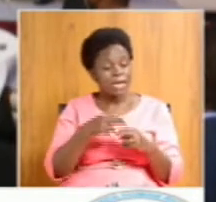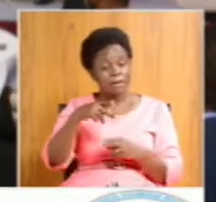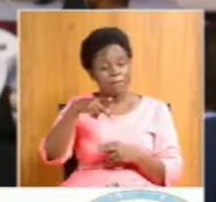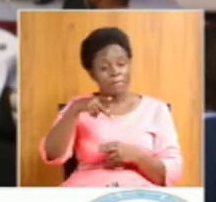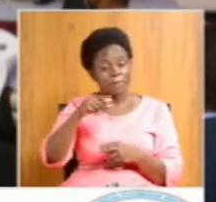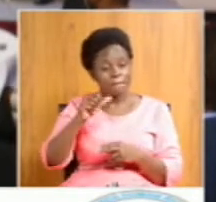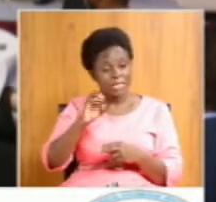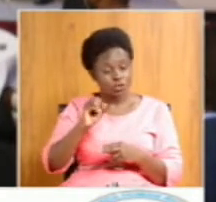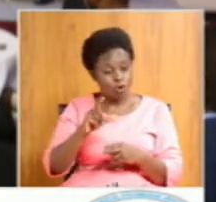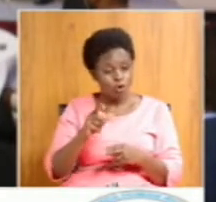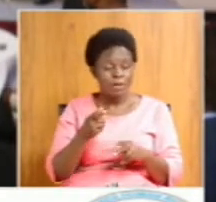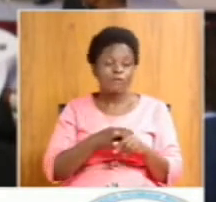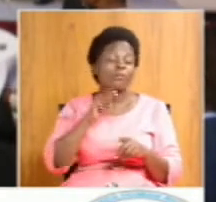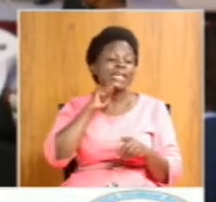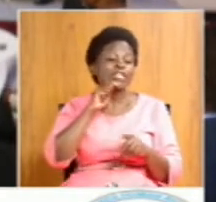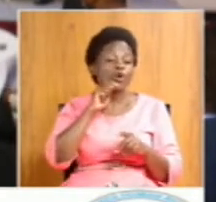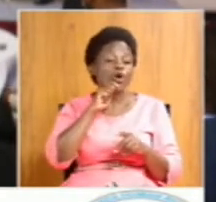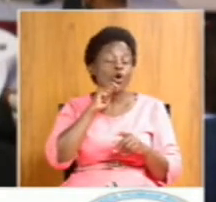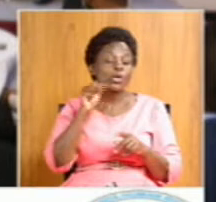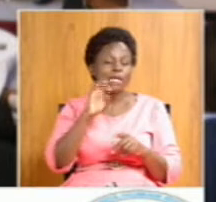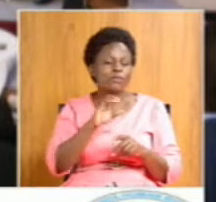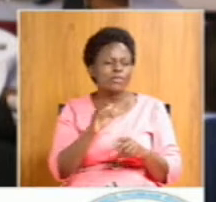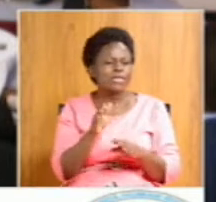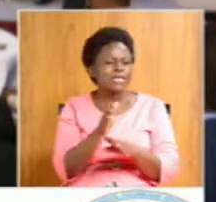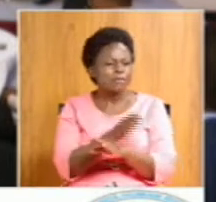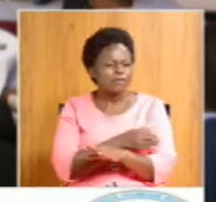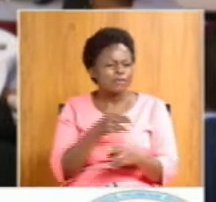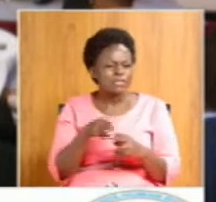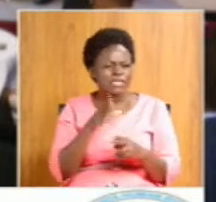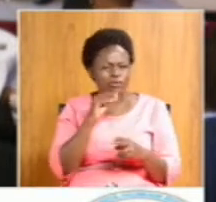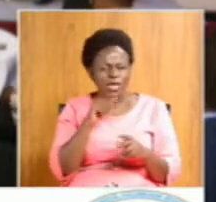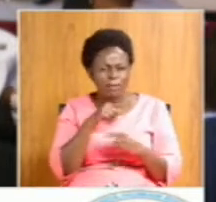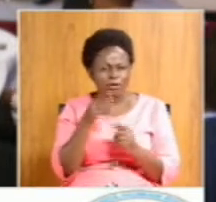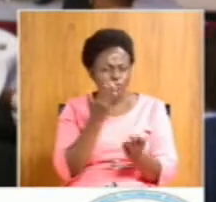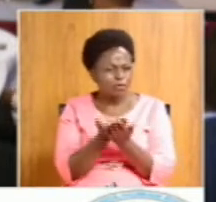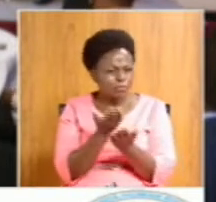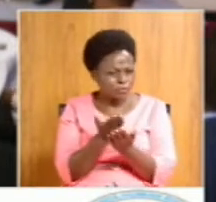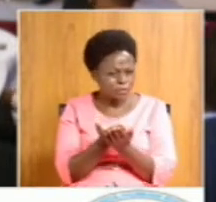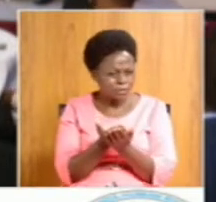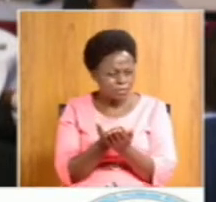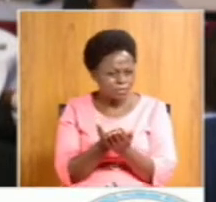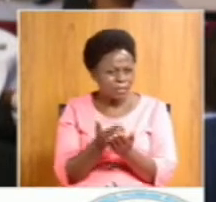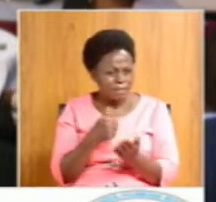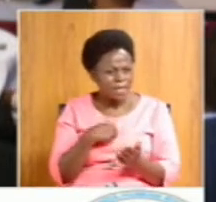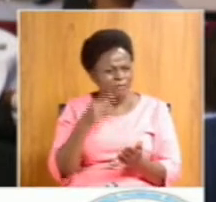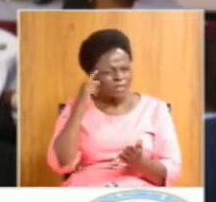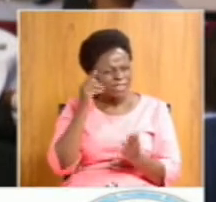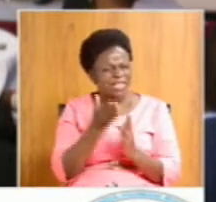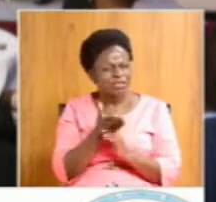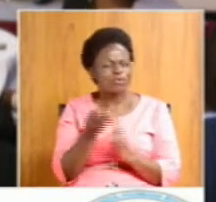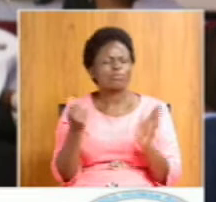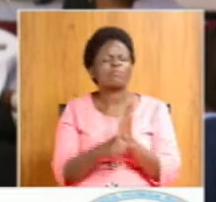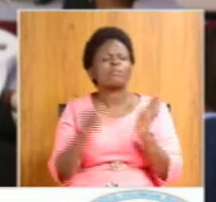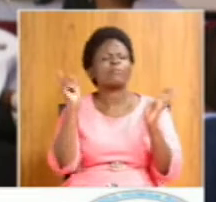I come from TESO sub-region. Before we even begin talking about proposals, I've been thinking through what is